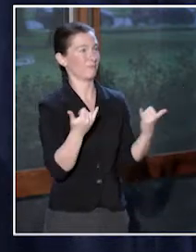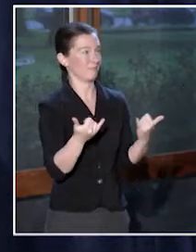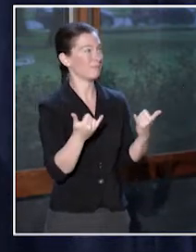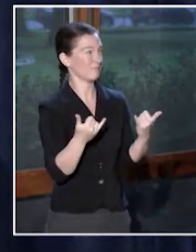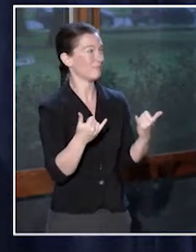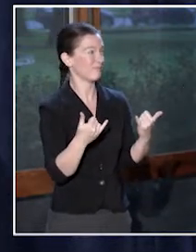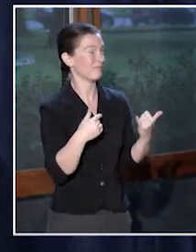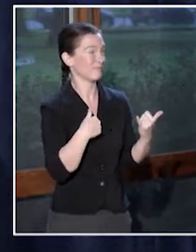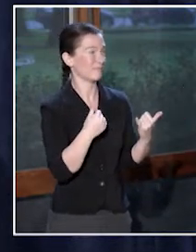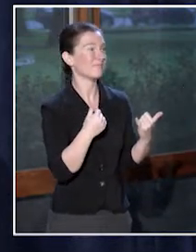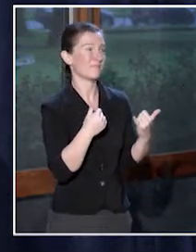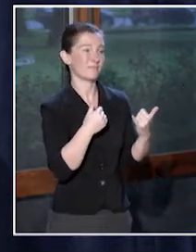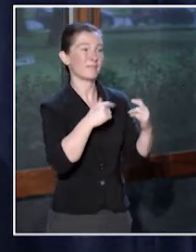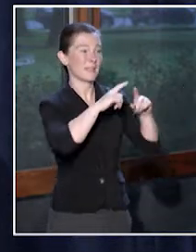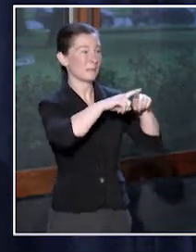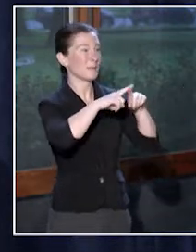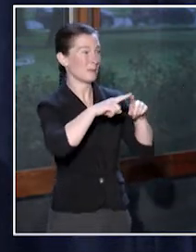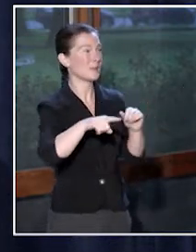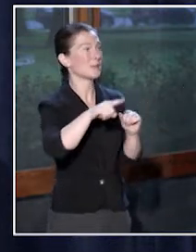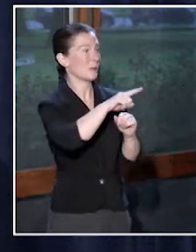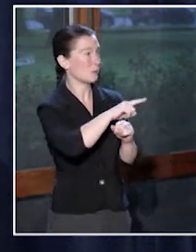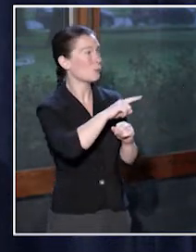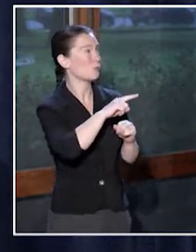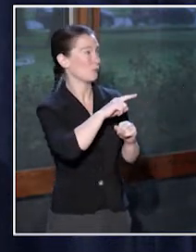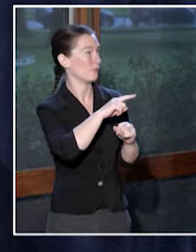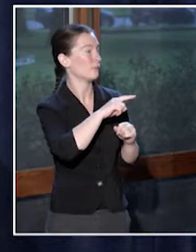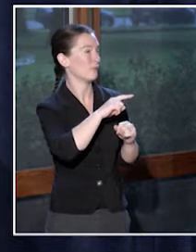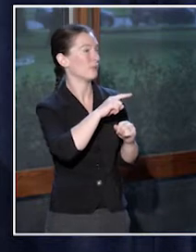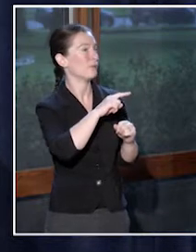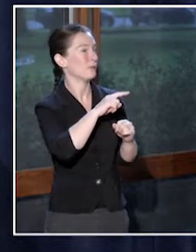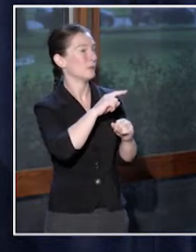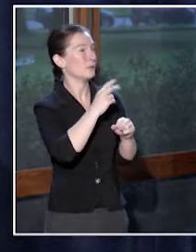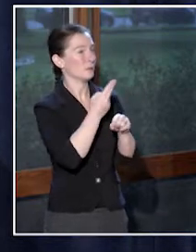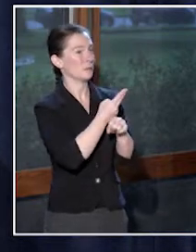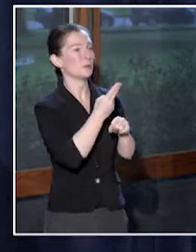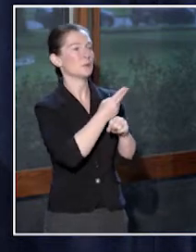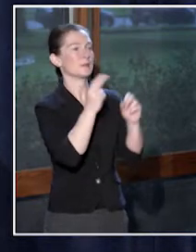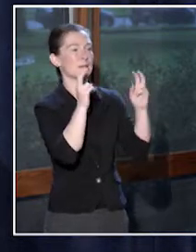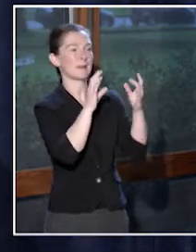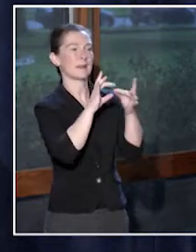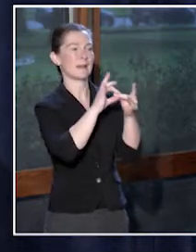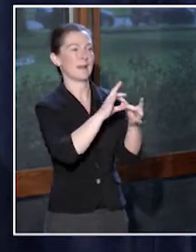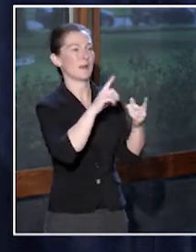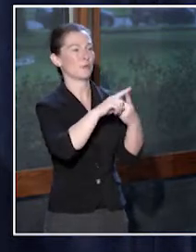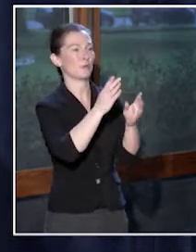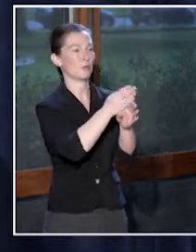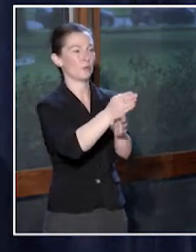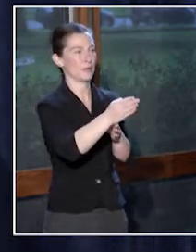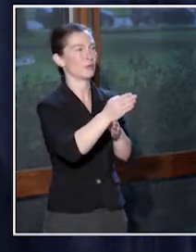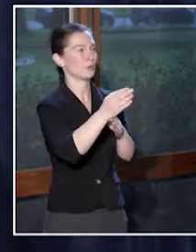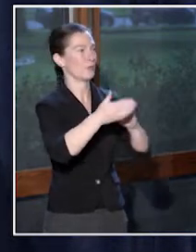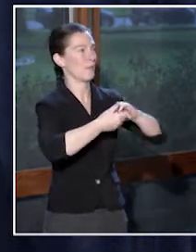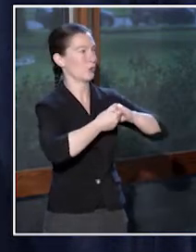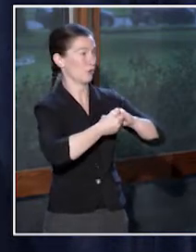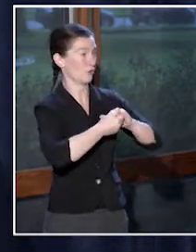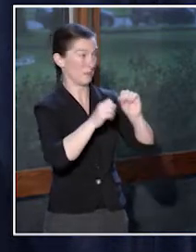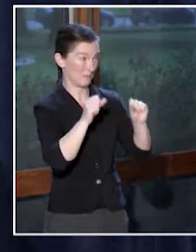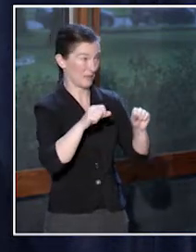through the Connect to Careers partnership as you employ young people in our community. Can you do that?